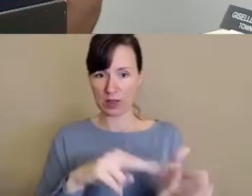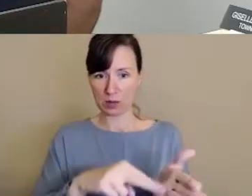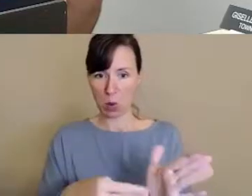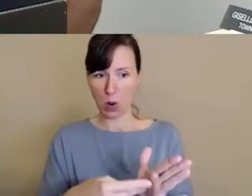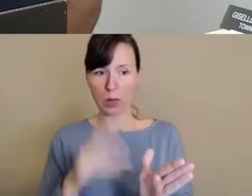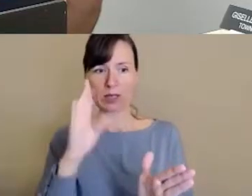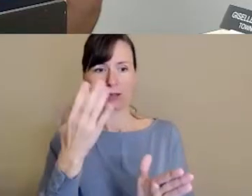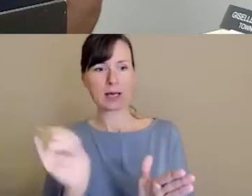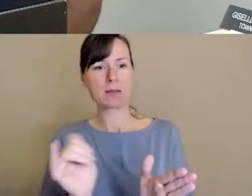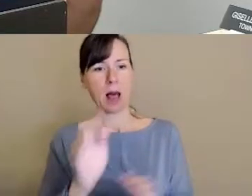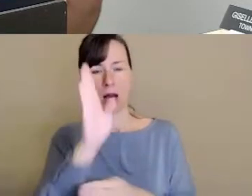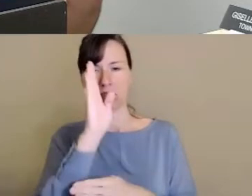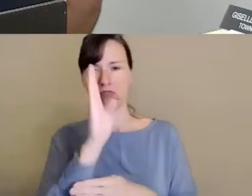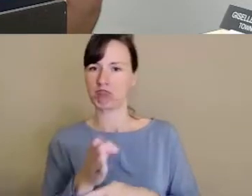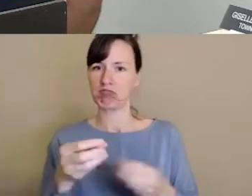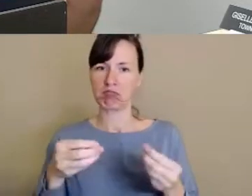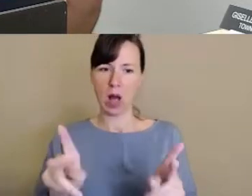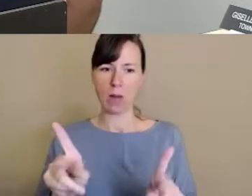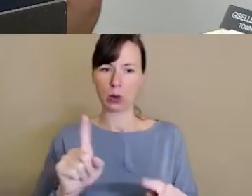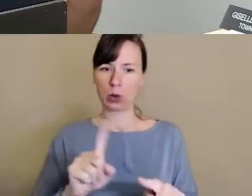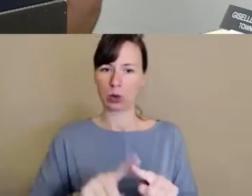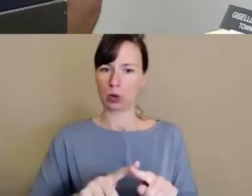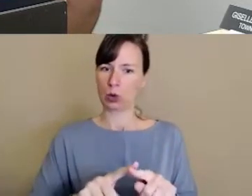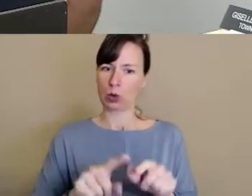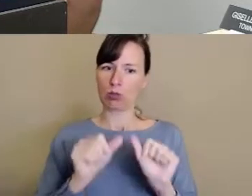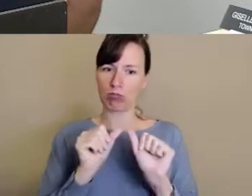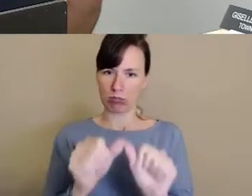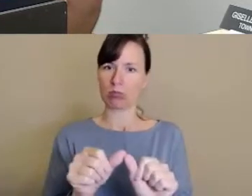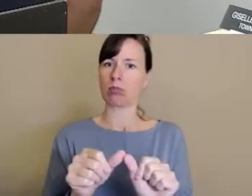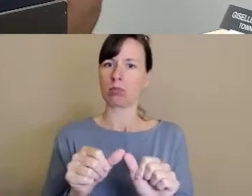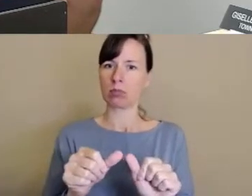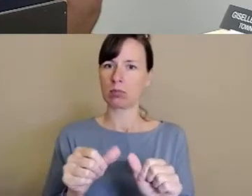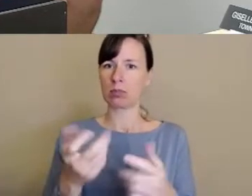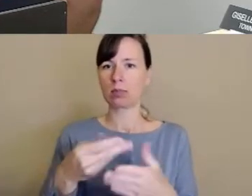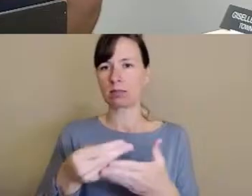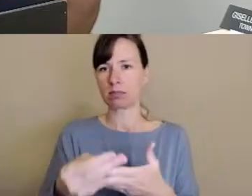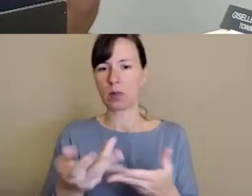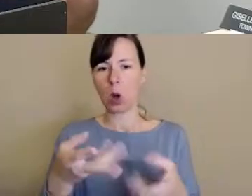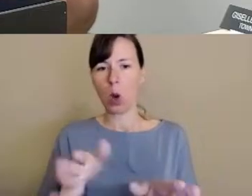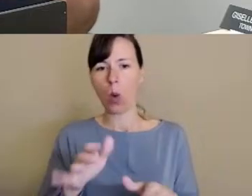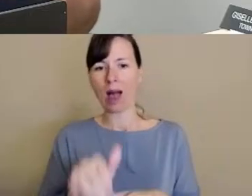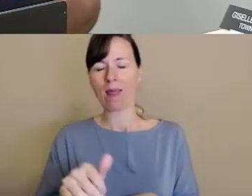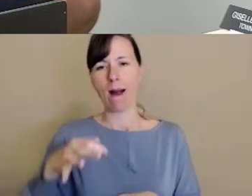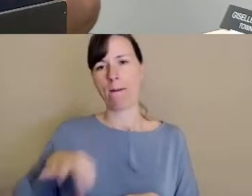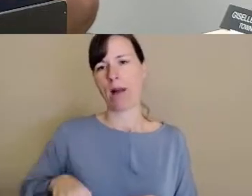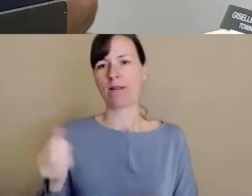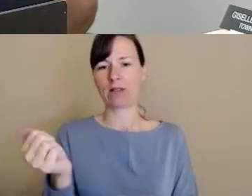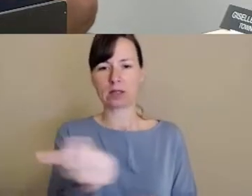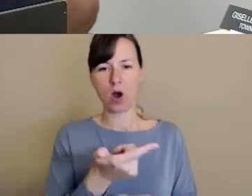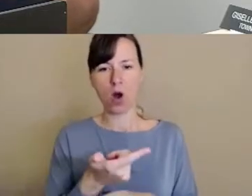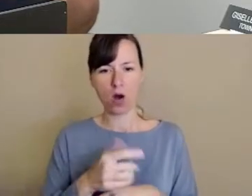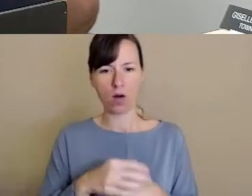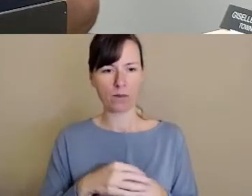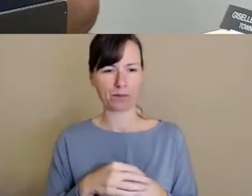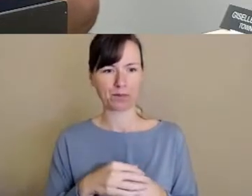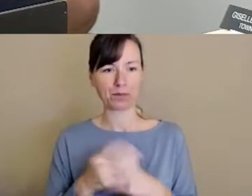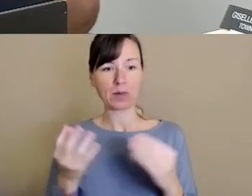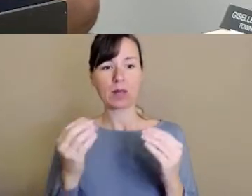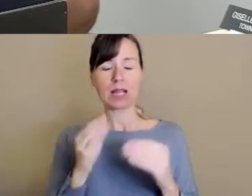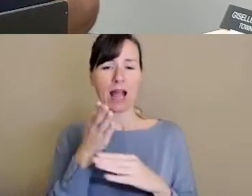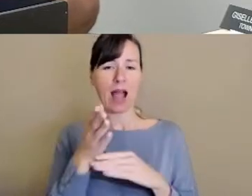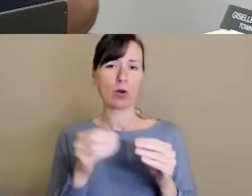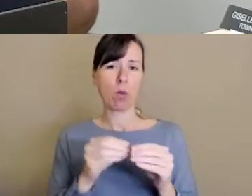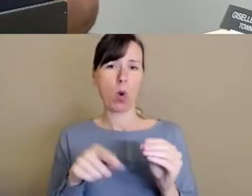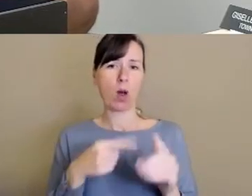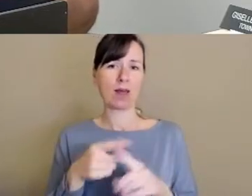6 decades in this town, I believe Gabe's actions reflect the very best of Cheverly. I hope the town will recognize